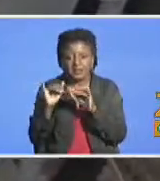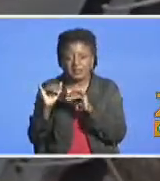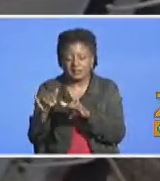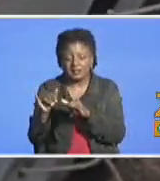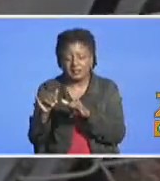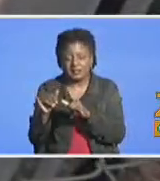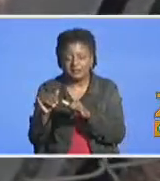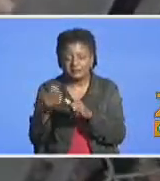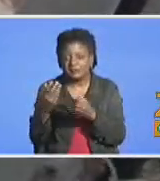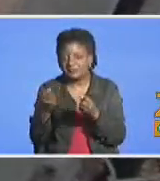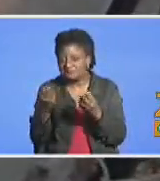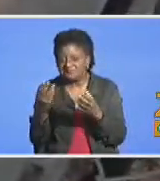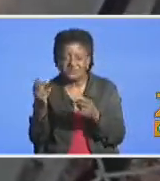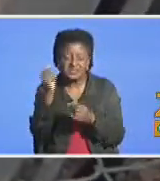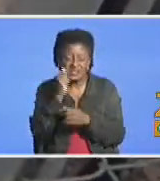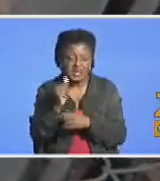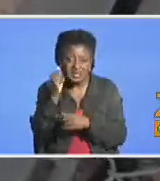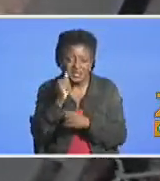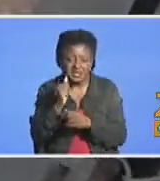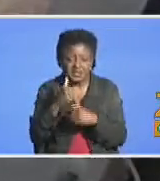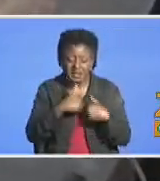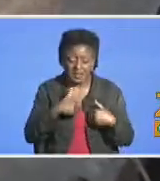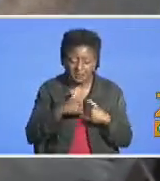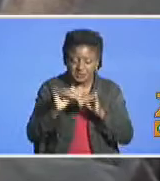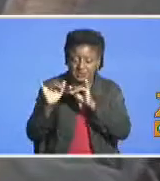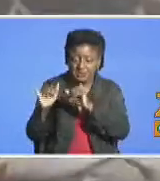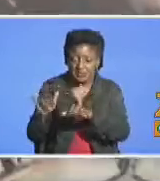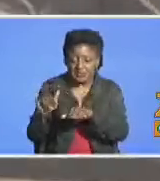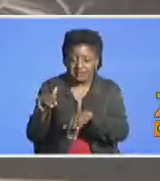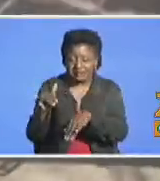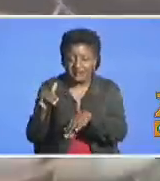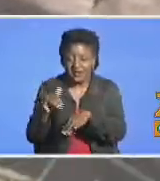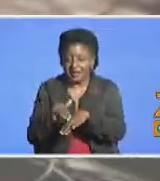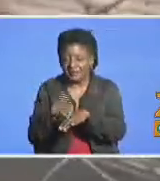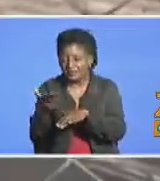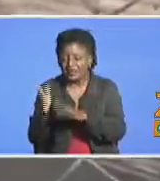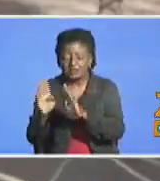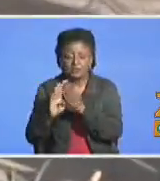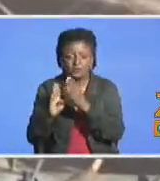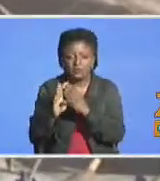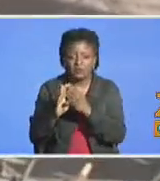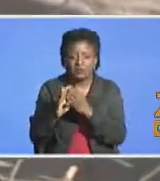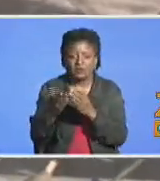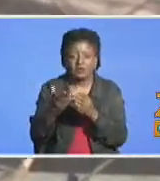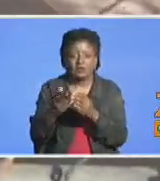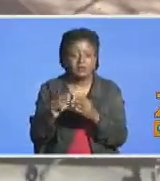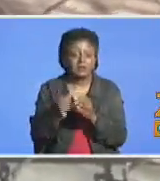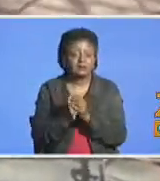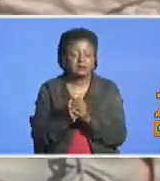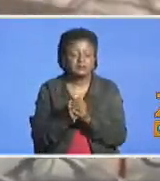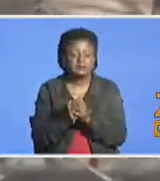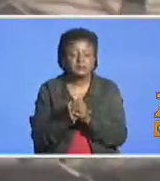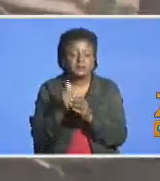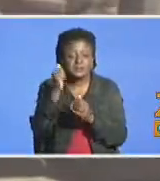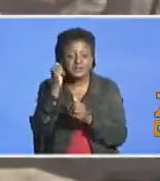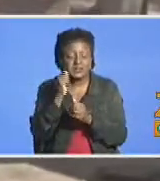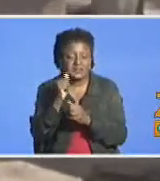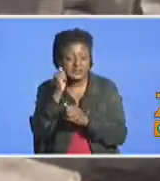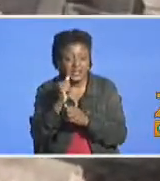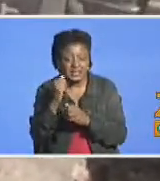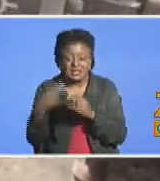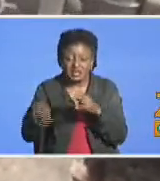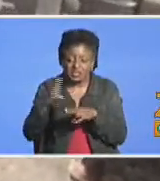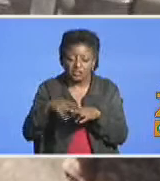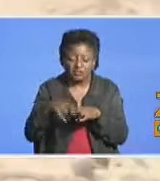Society's doorstep. It's a small consequence of a much larger problem, an animal baby boom attributed mostly to